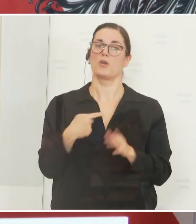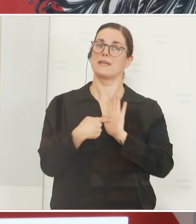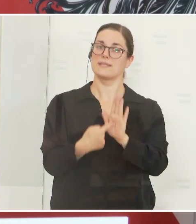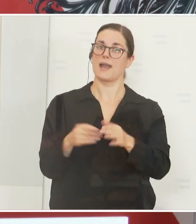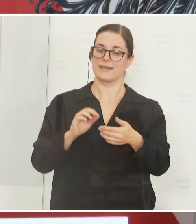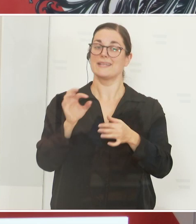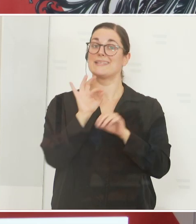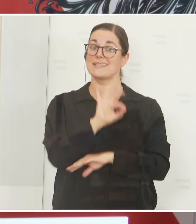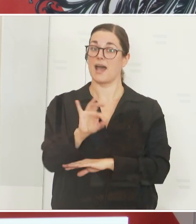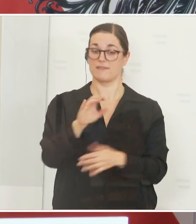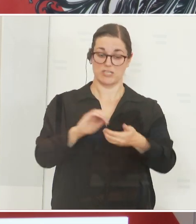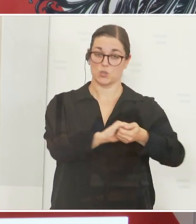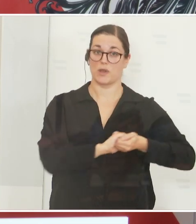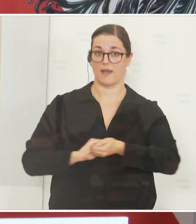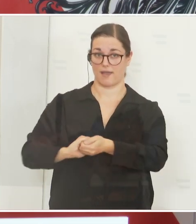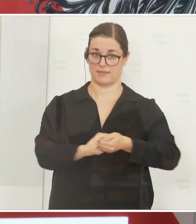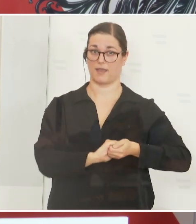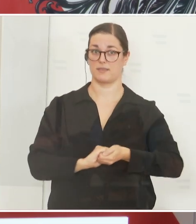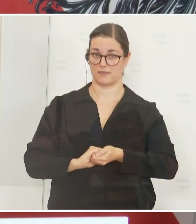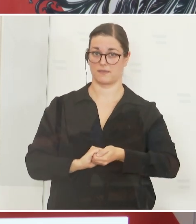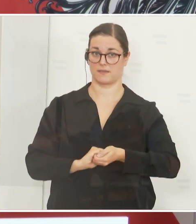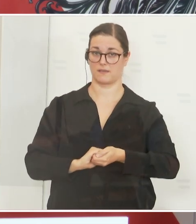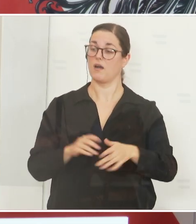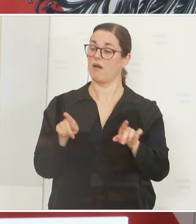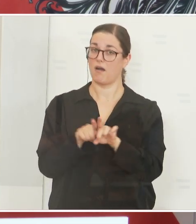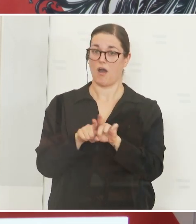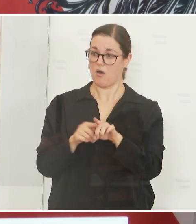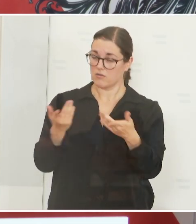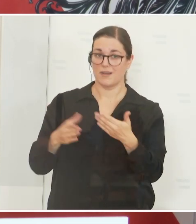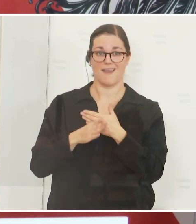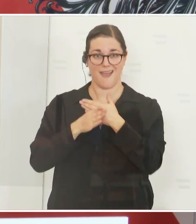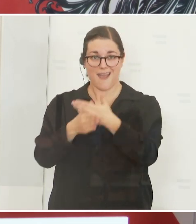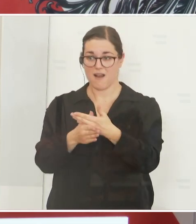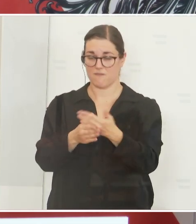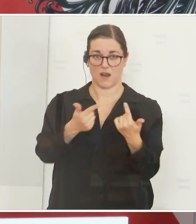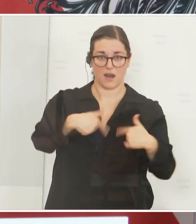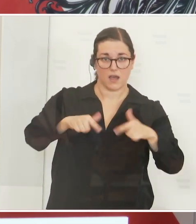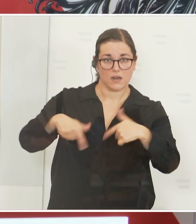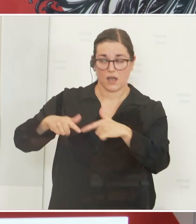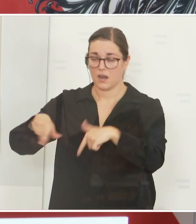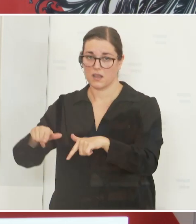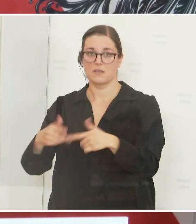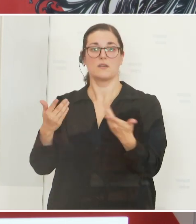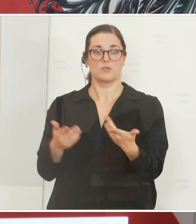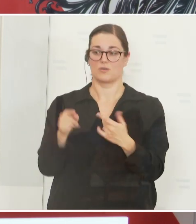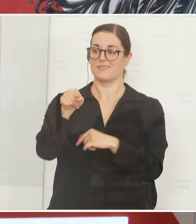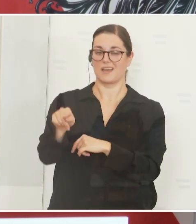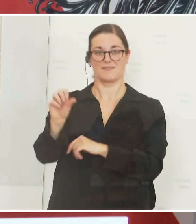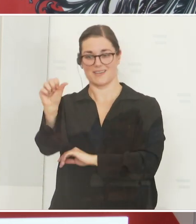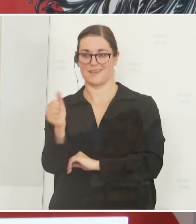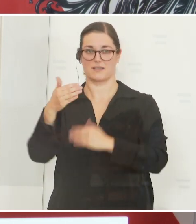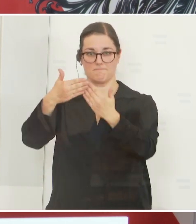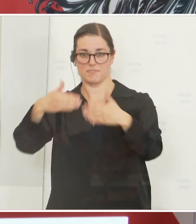and helping those countries which by history, geography, or coincidence are the front state of Schengen to